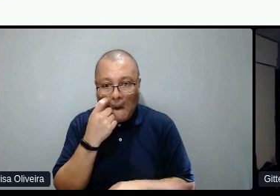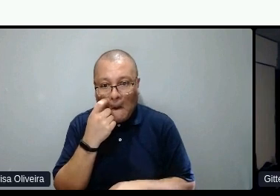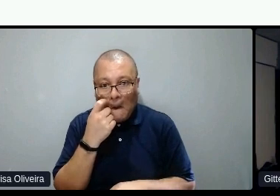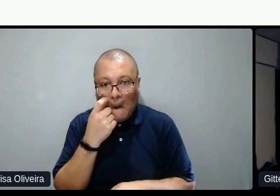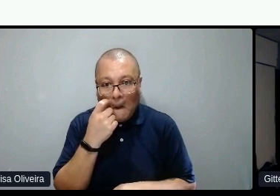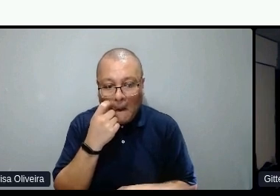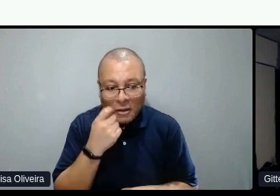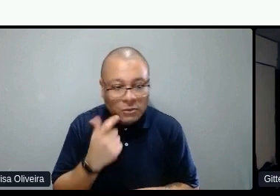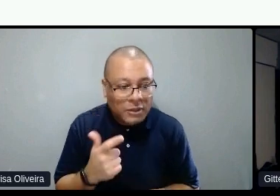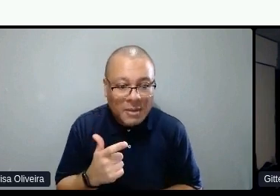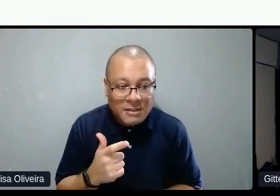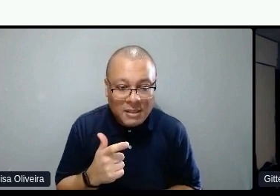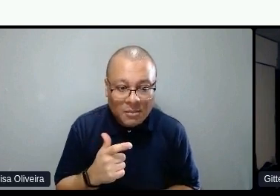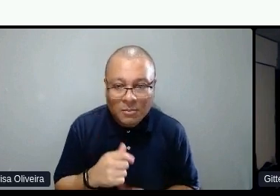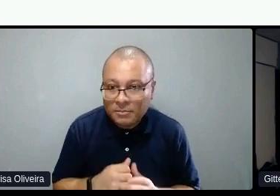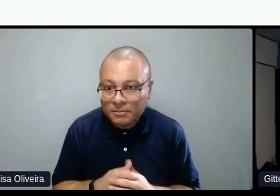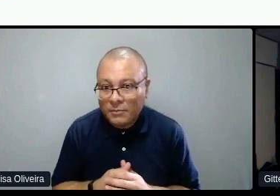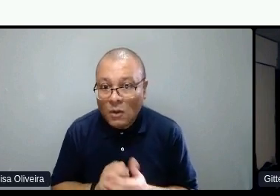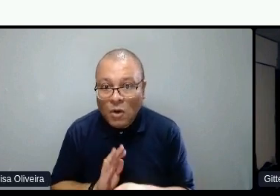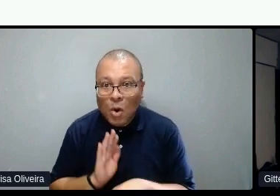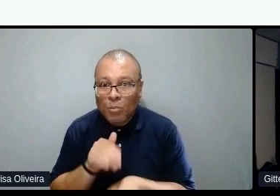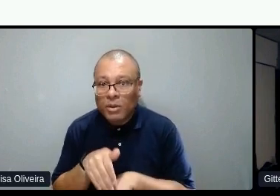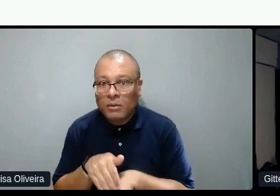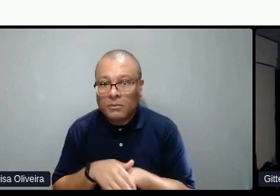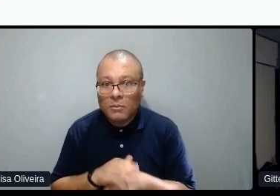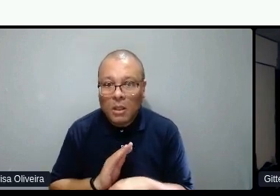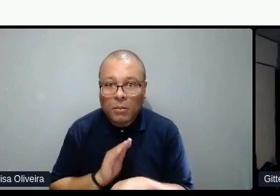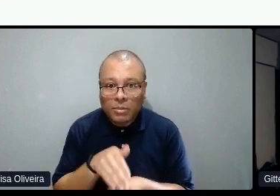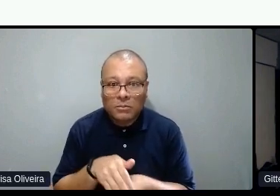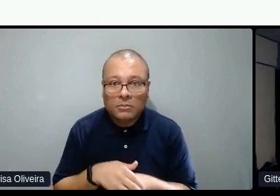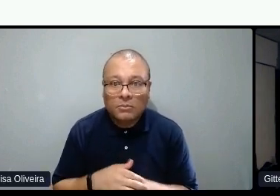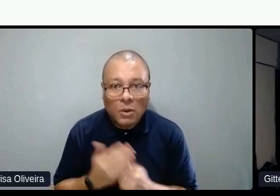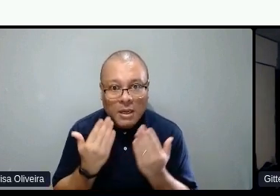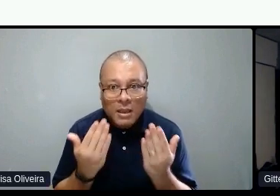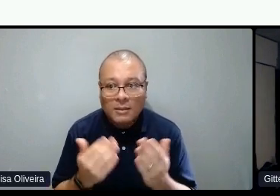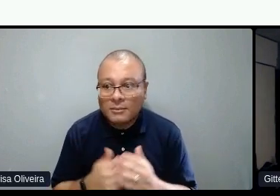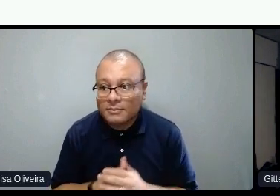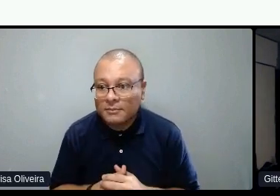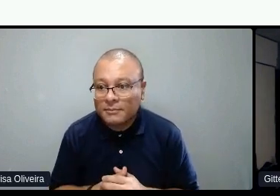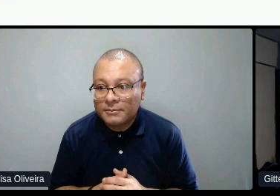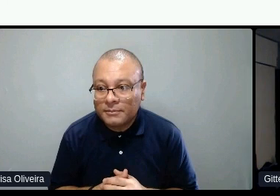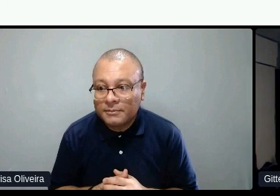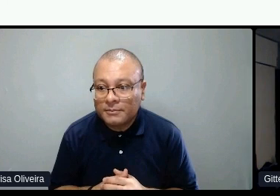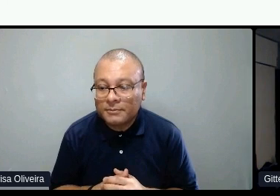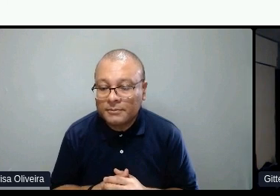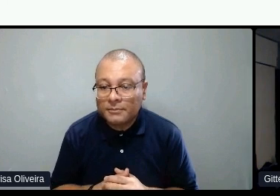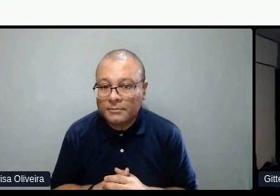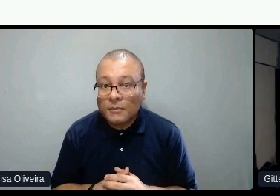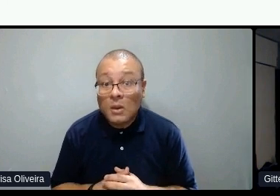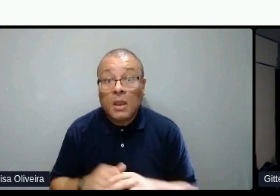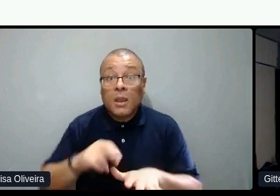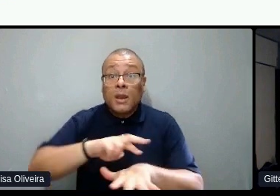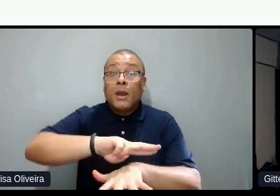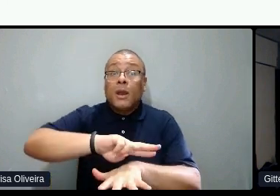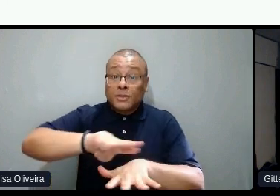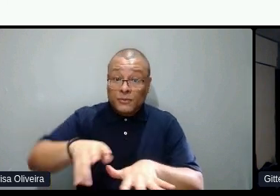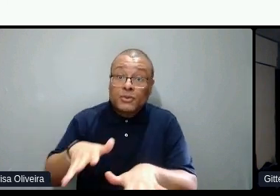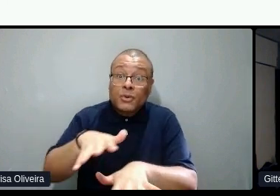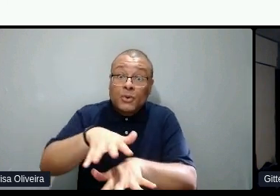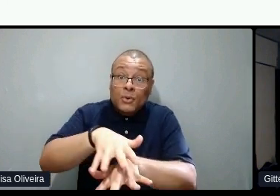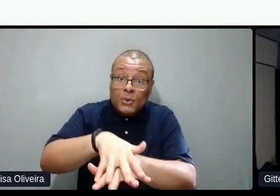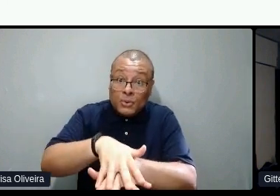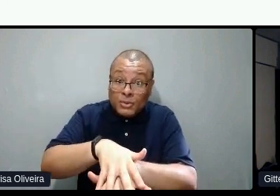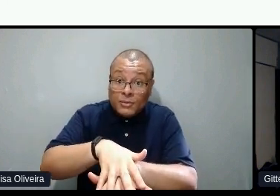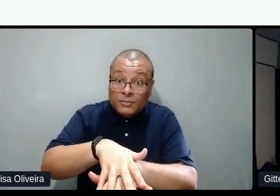if you okay, that's Uh, fine. Thank you. uh, diversity and inclusion pays off.